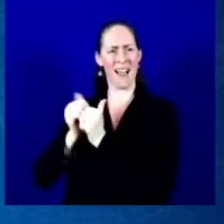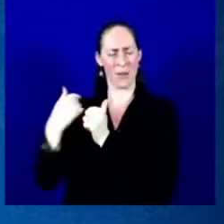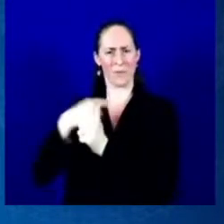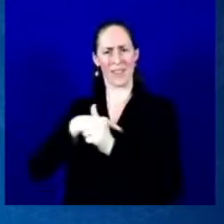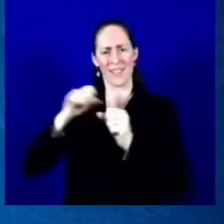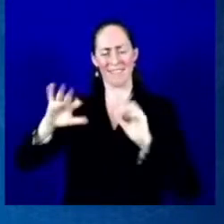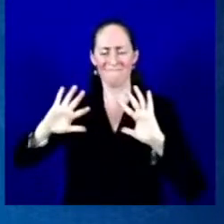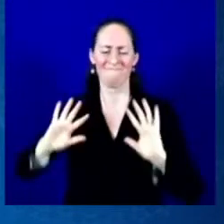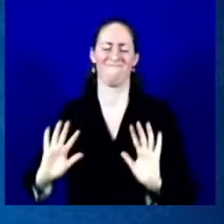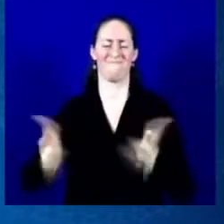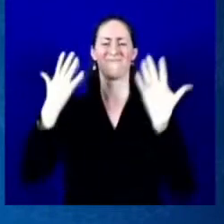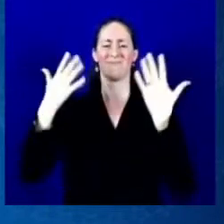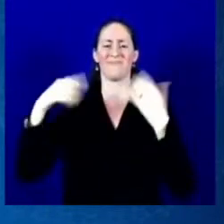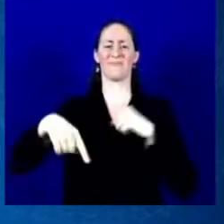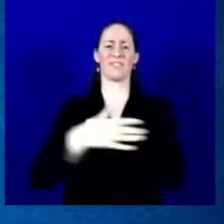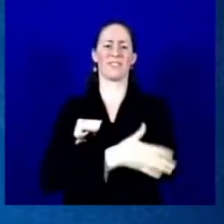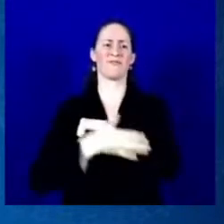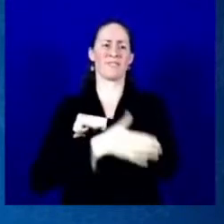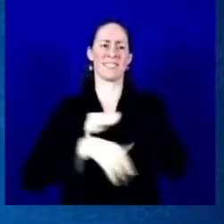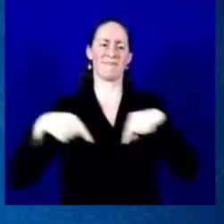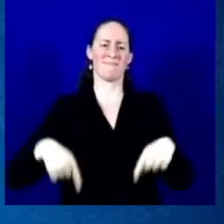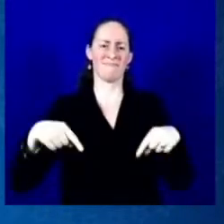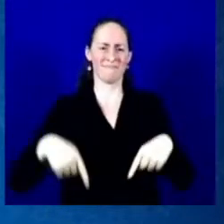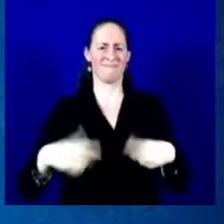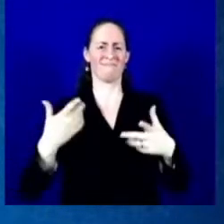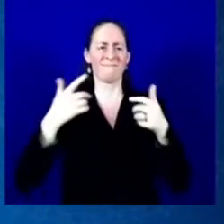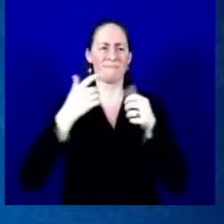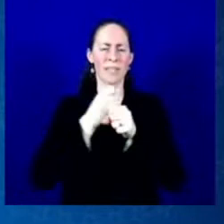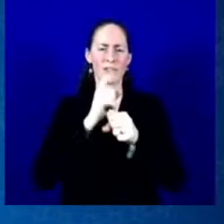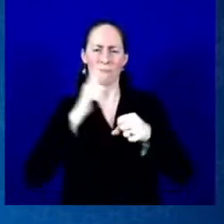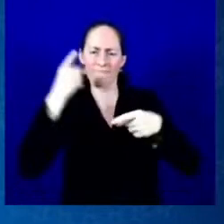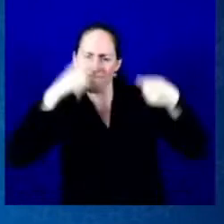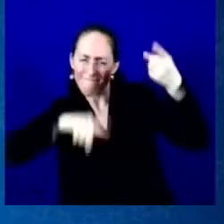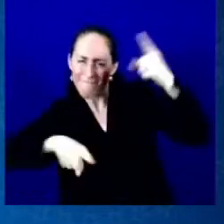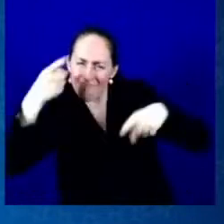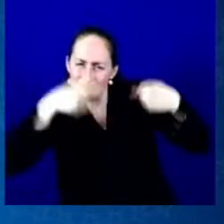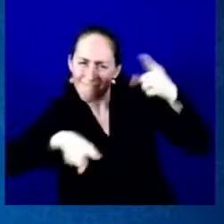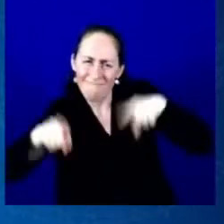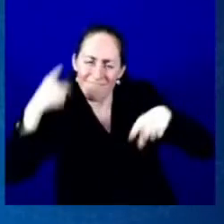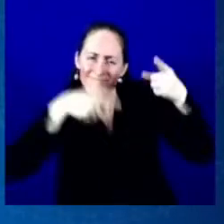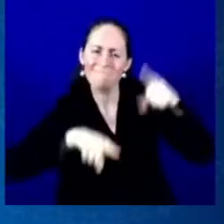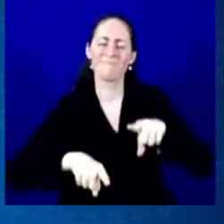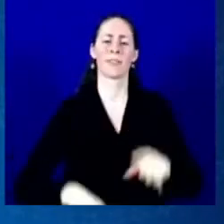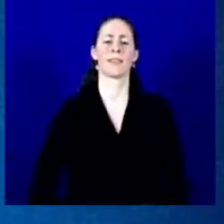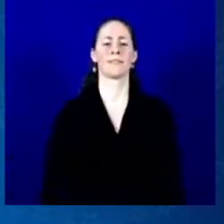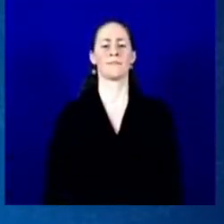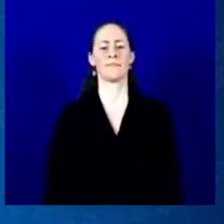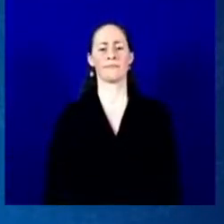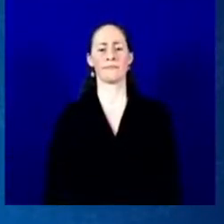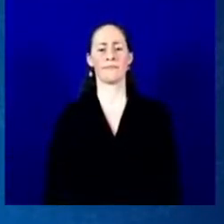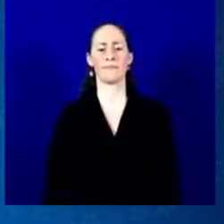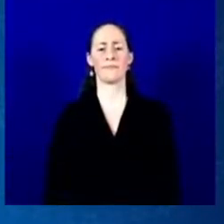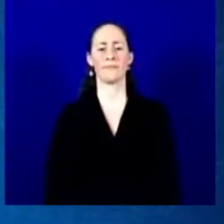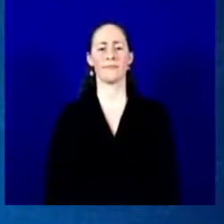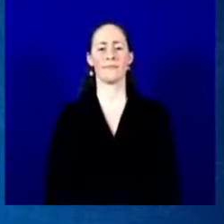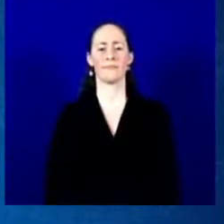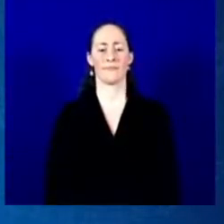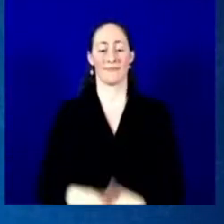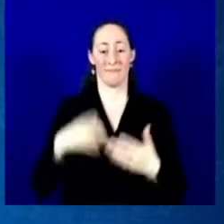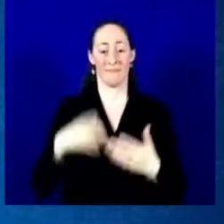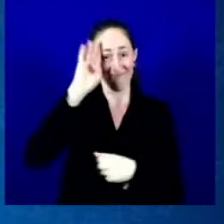America. I stand here tonight, one day shy of the 100th day of my